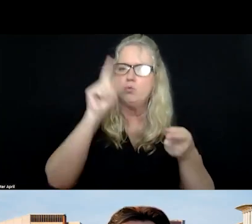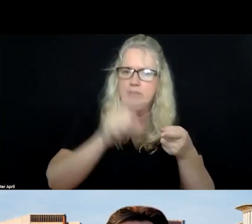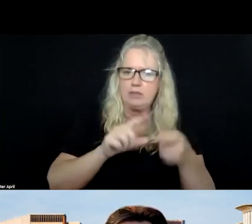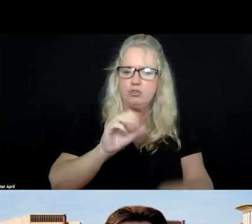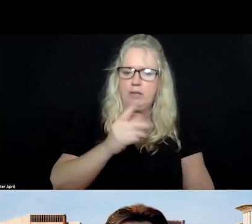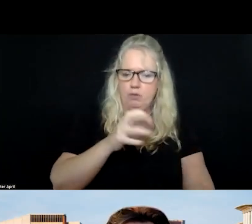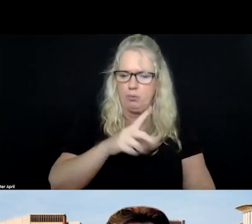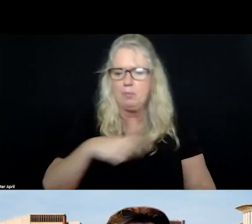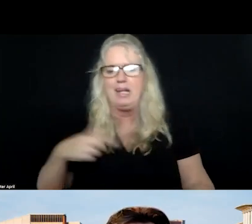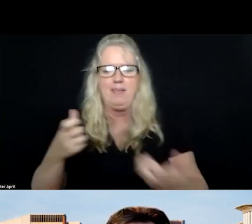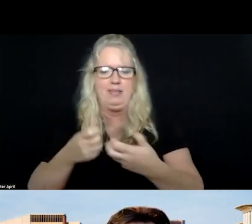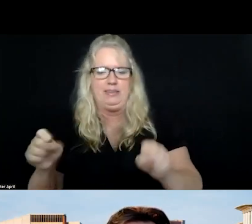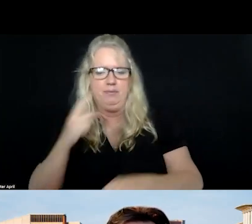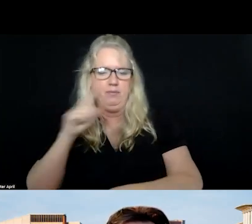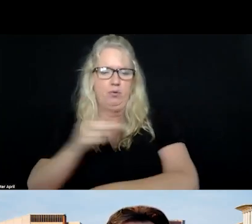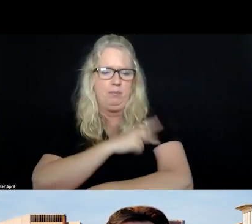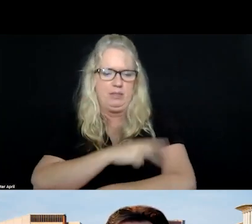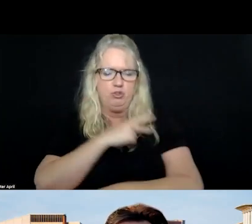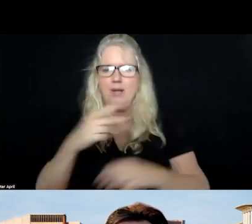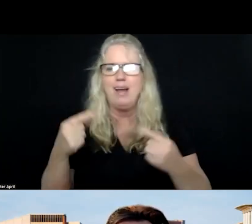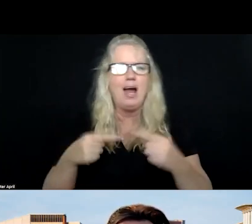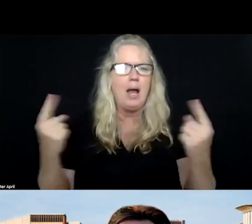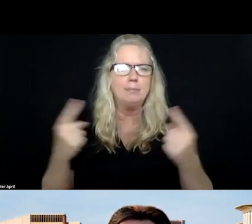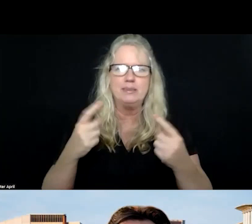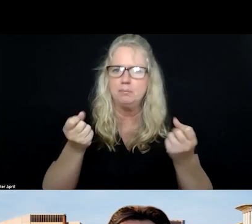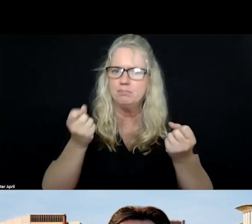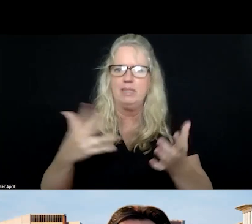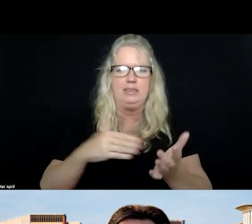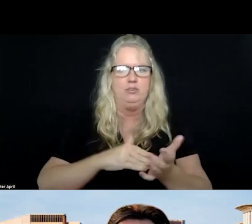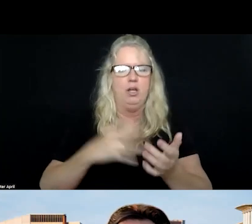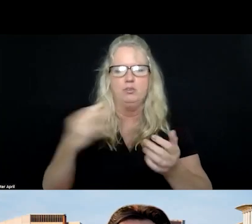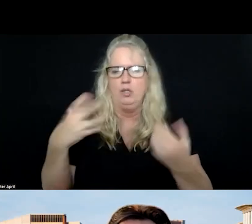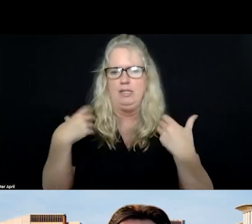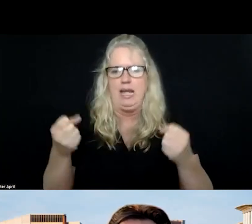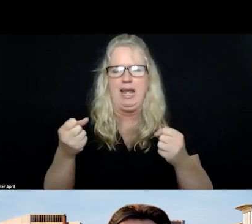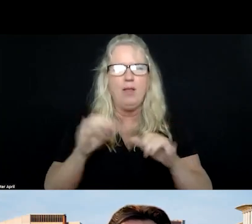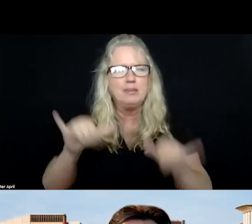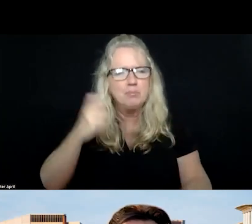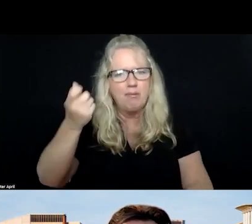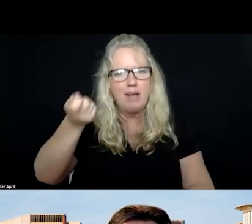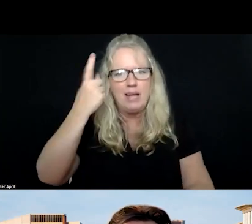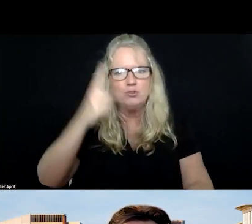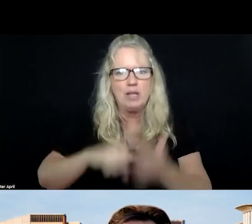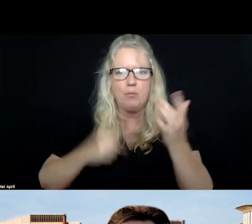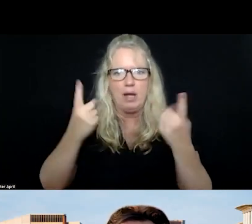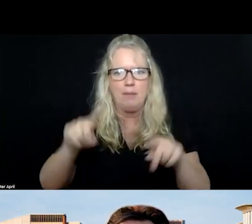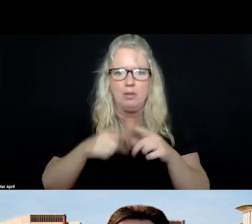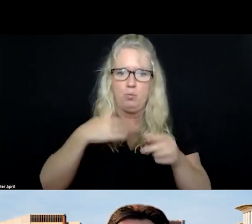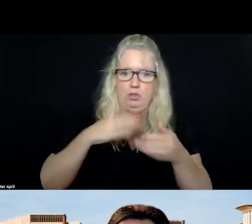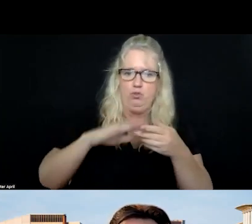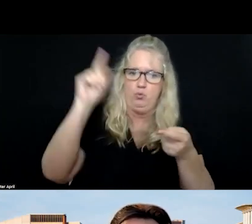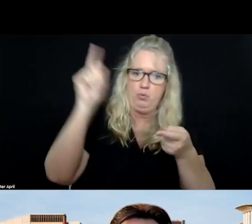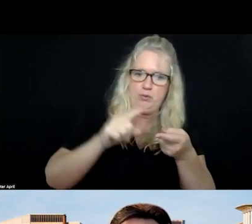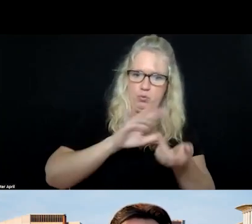and the safety of the patient. That is opposite of what many doctors and health systems understood would happen when you reduce doses on